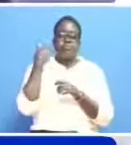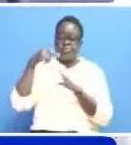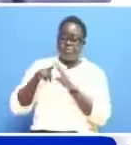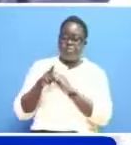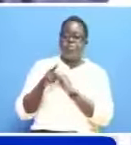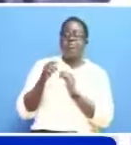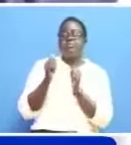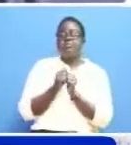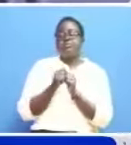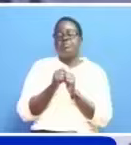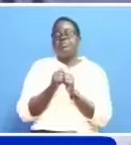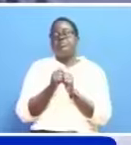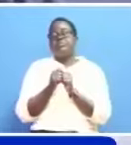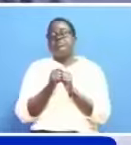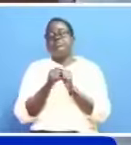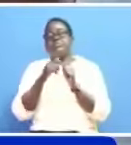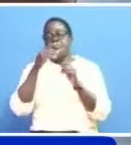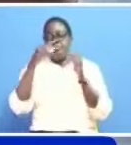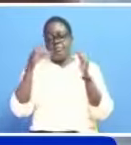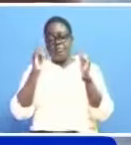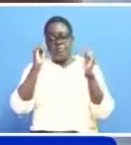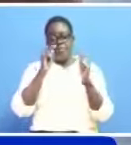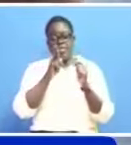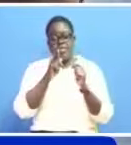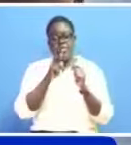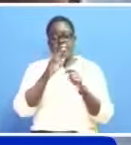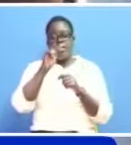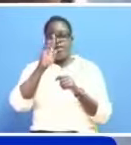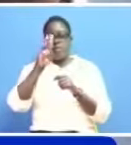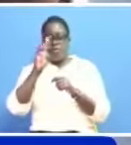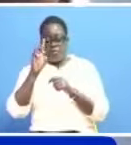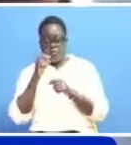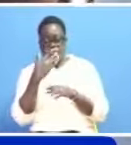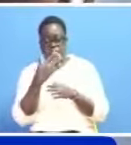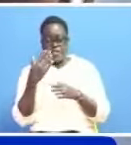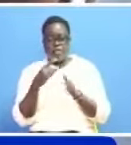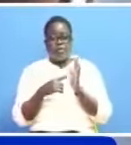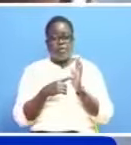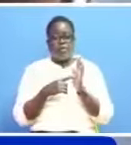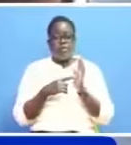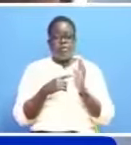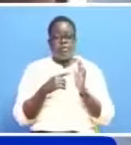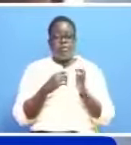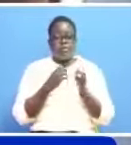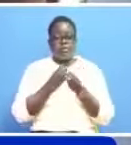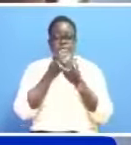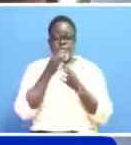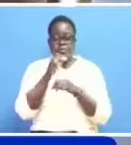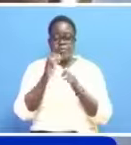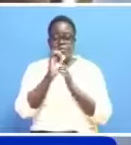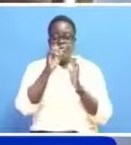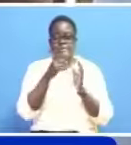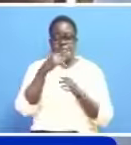maandamano a na kwa nangamali ya NND. This is a noble cause and it shows that youth are informed on matters leadership